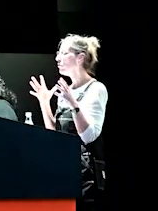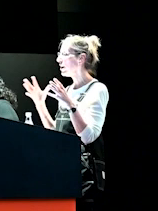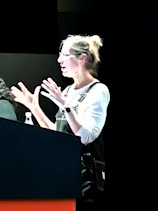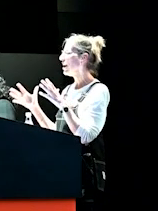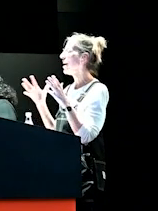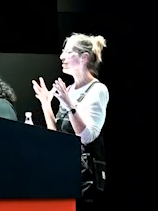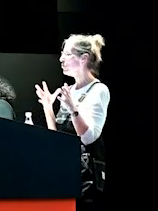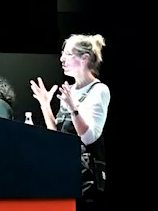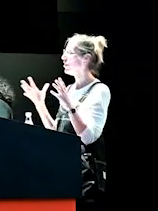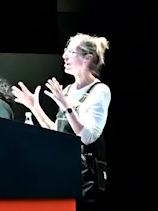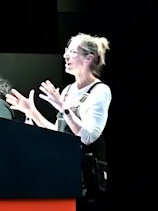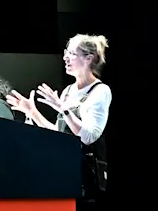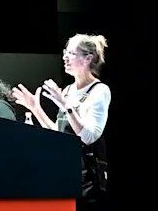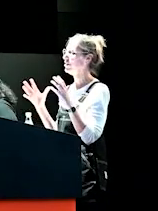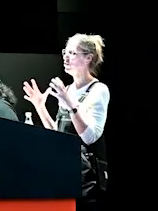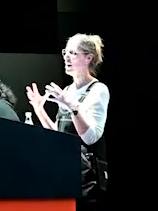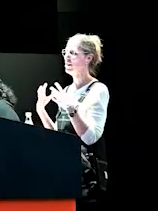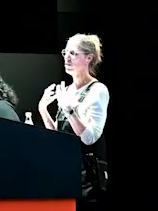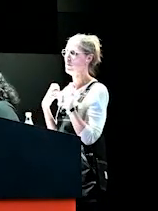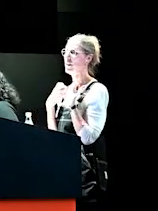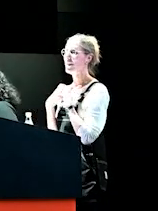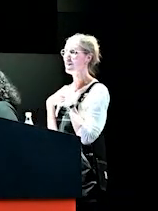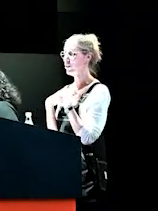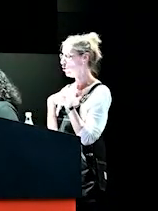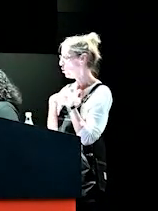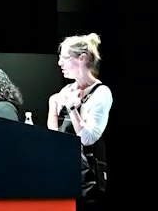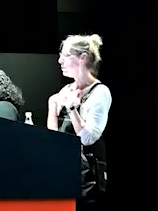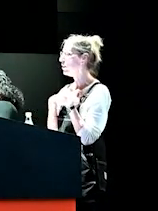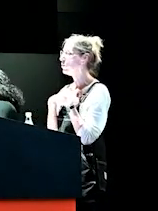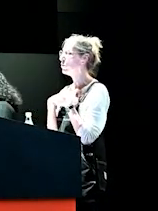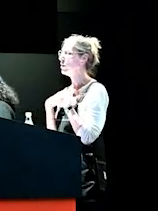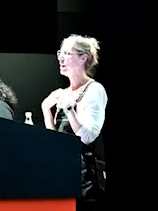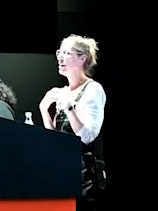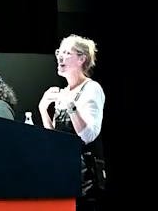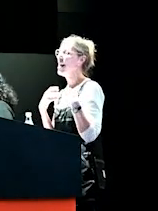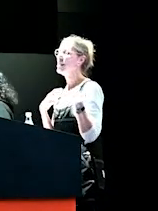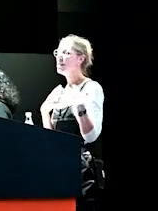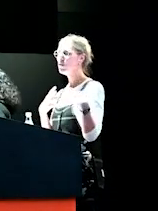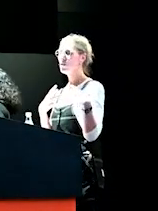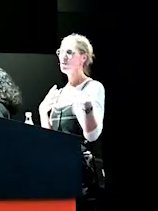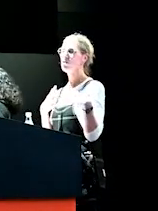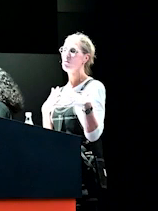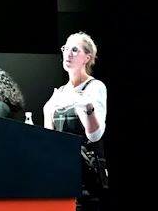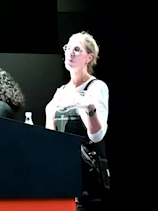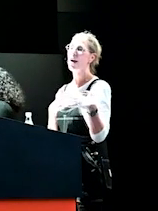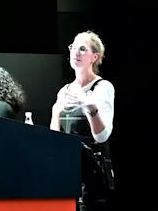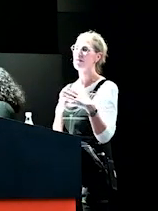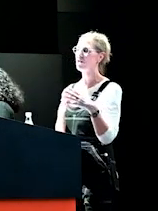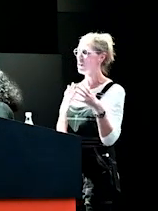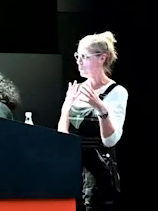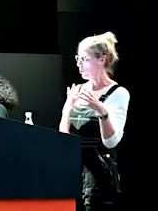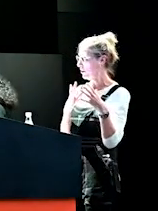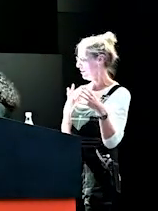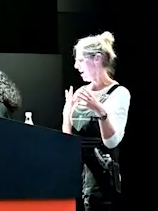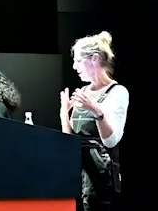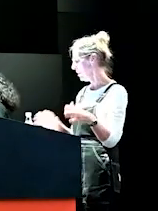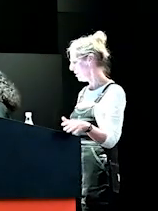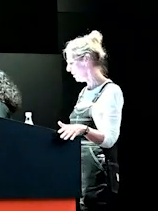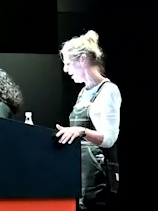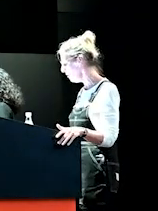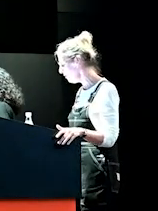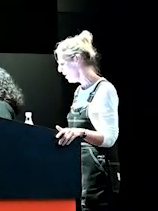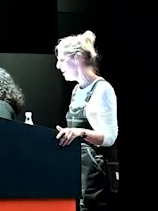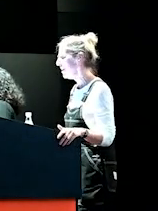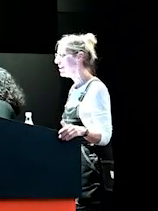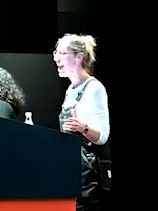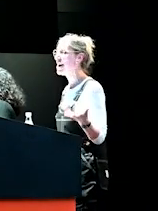It's very hard to change something that's like so deeply rooted and introduced to people at such an important time in